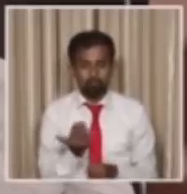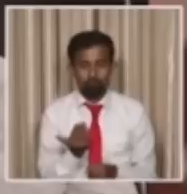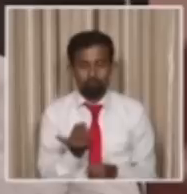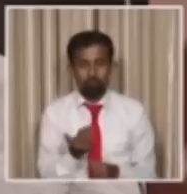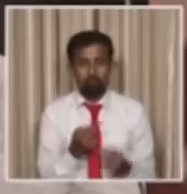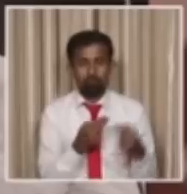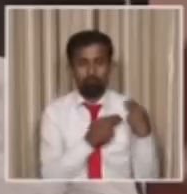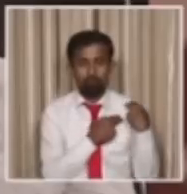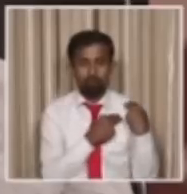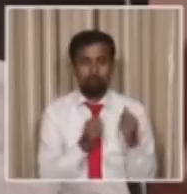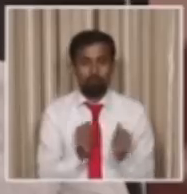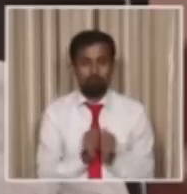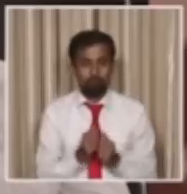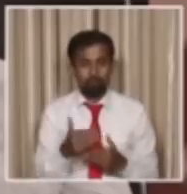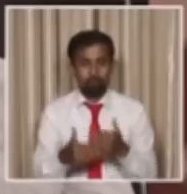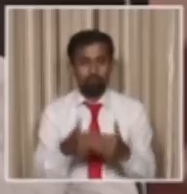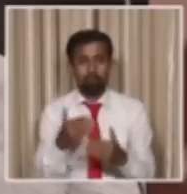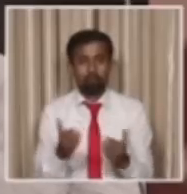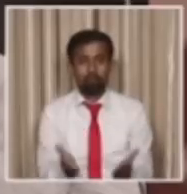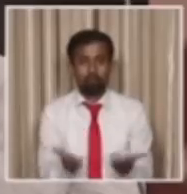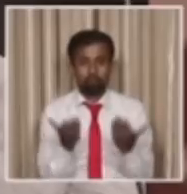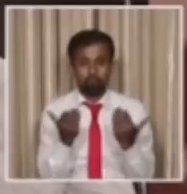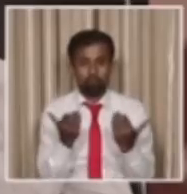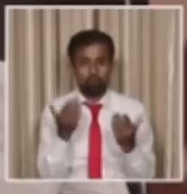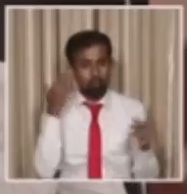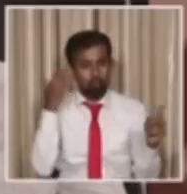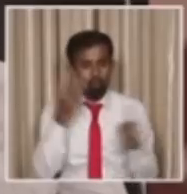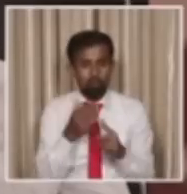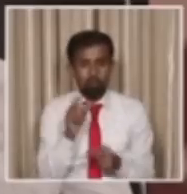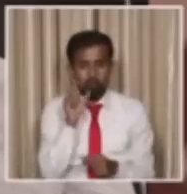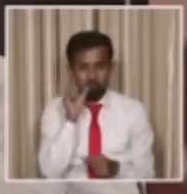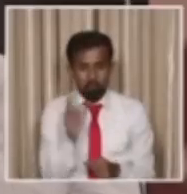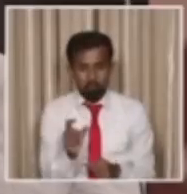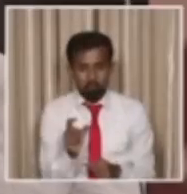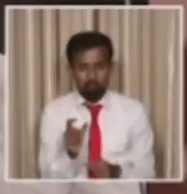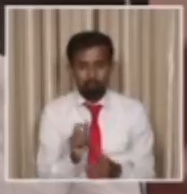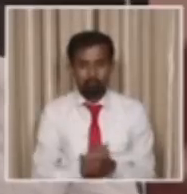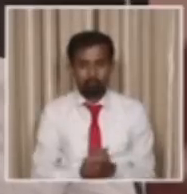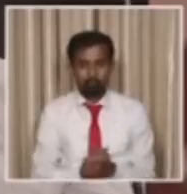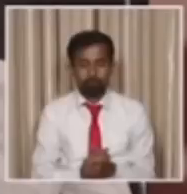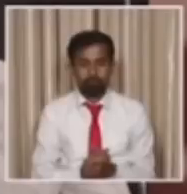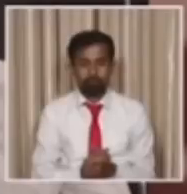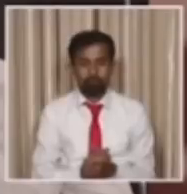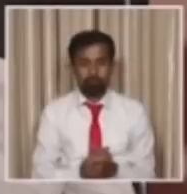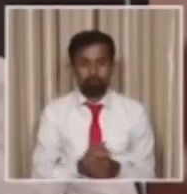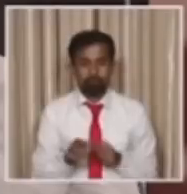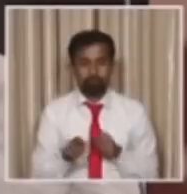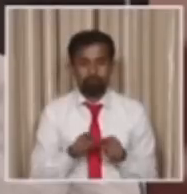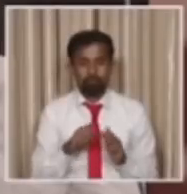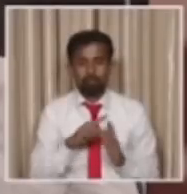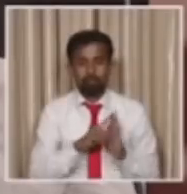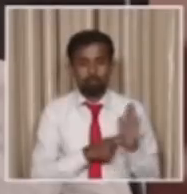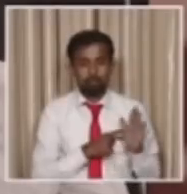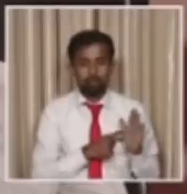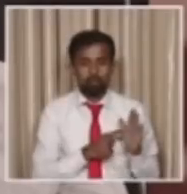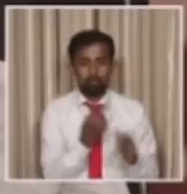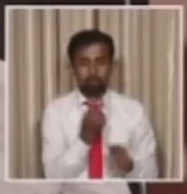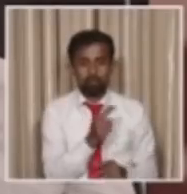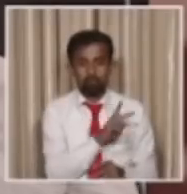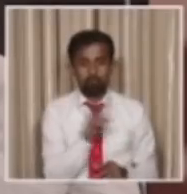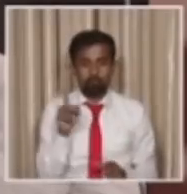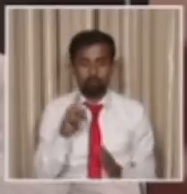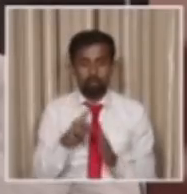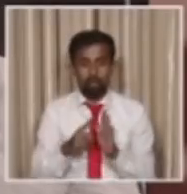to the point that the Department of Justice filed criminal complaint in January 2021 against